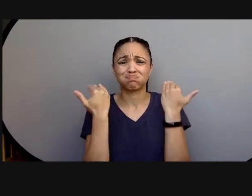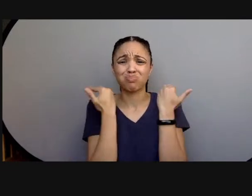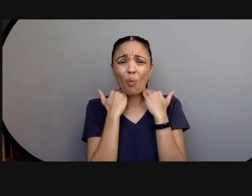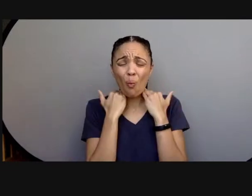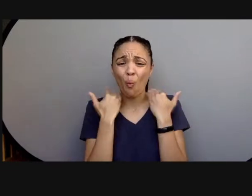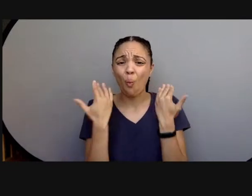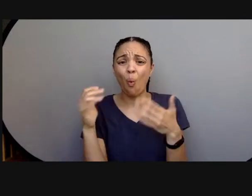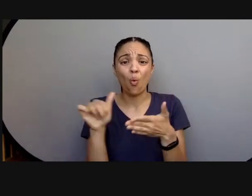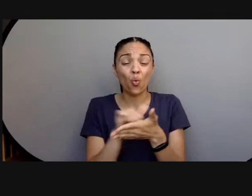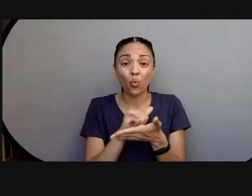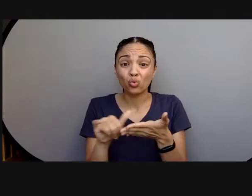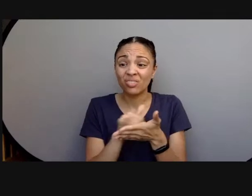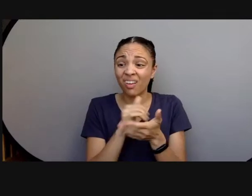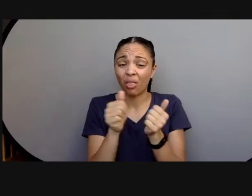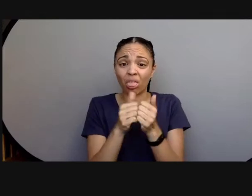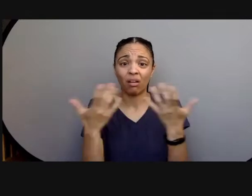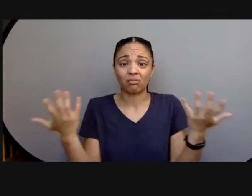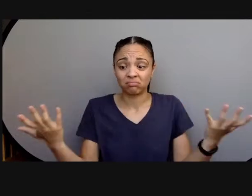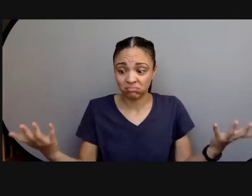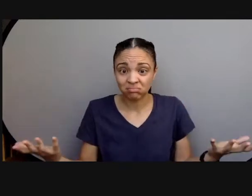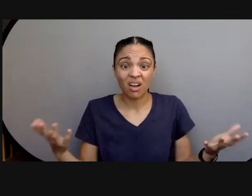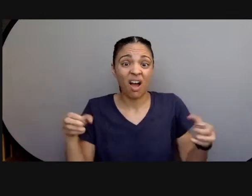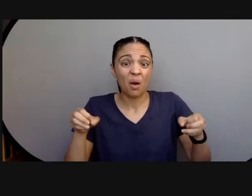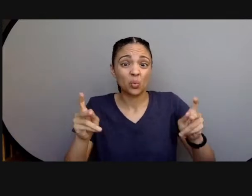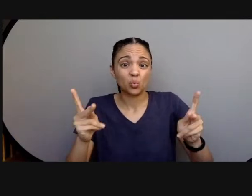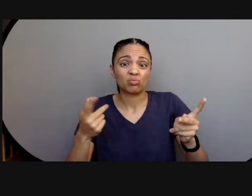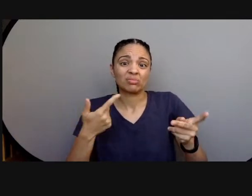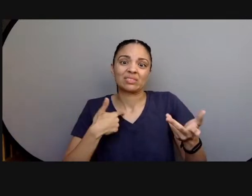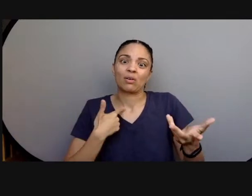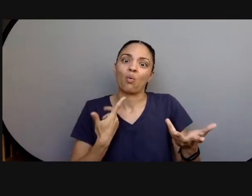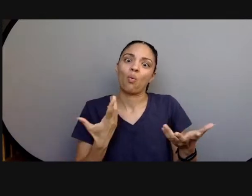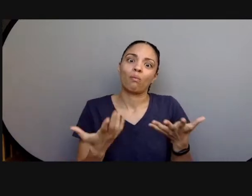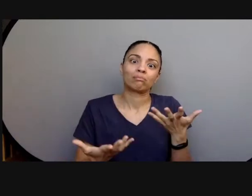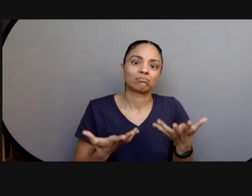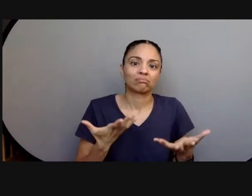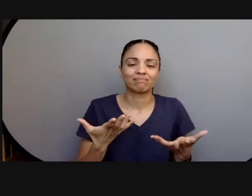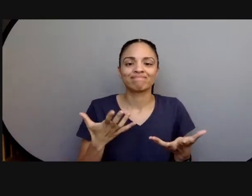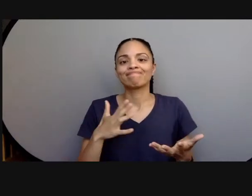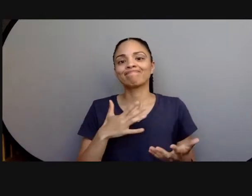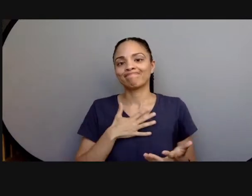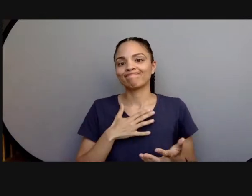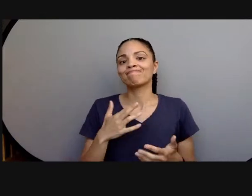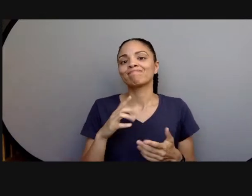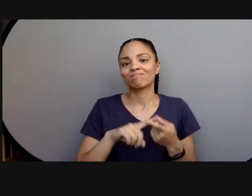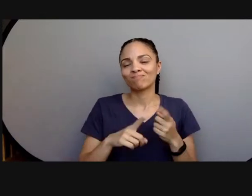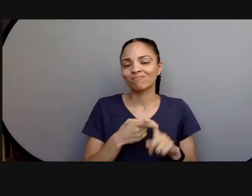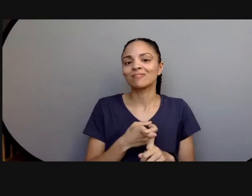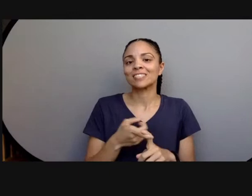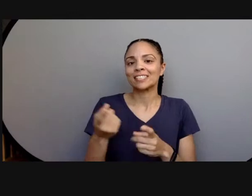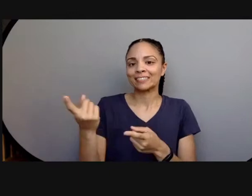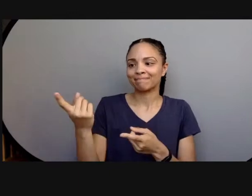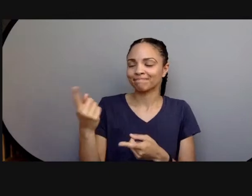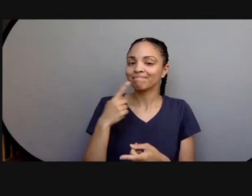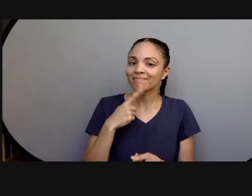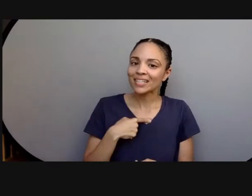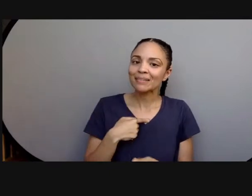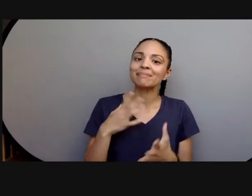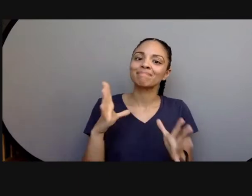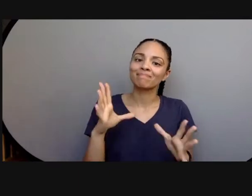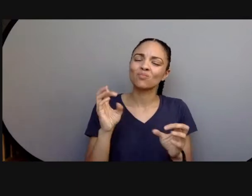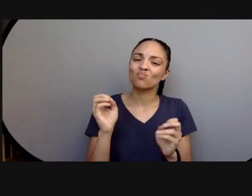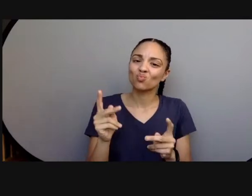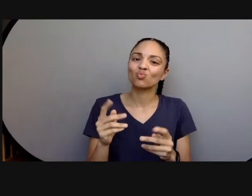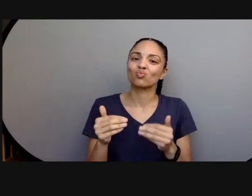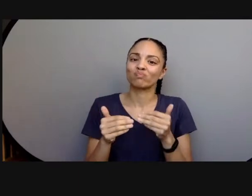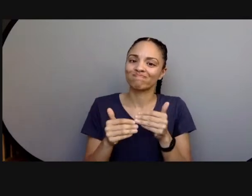whole time to go on is not opening up for me. He told me just to hold on just a little longer and keep my eyes open. And right after that,